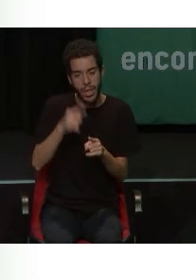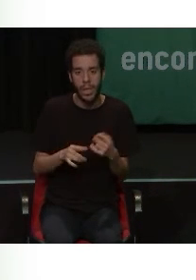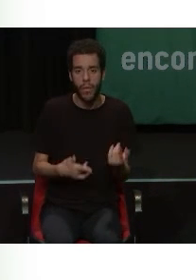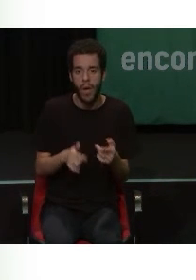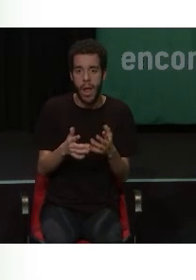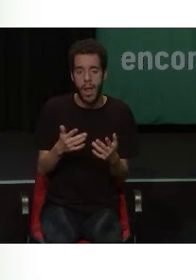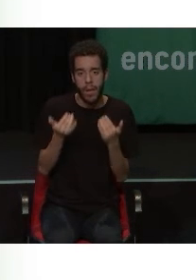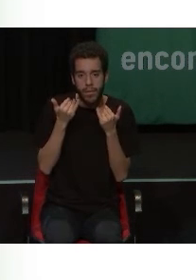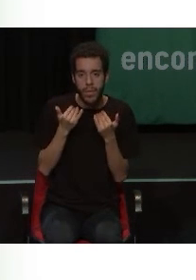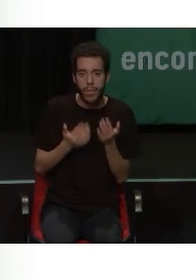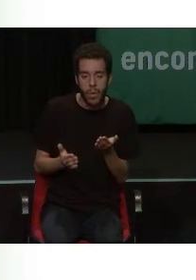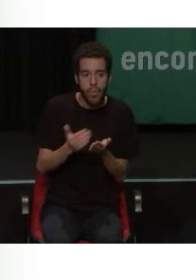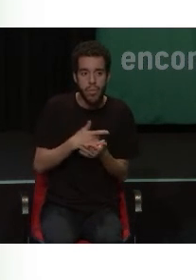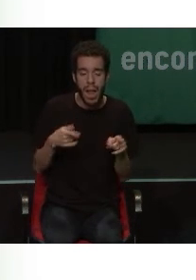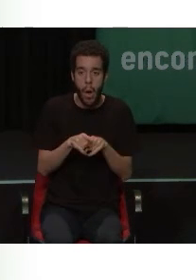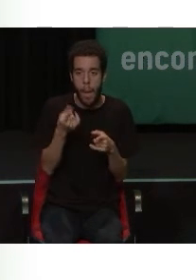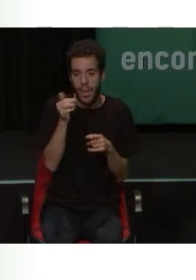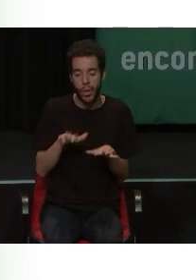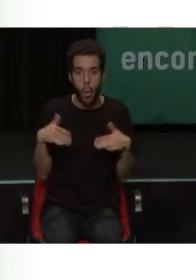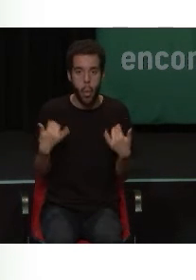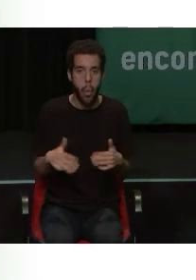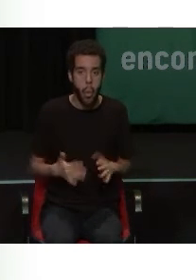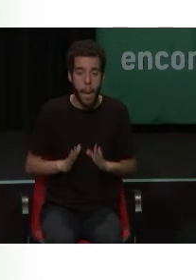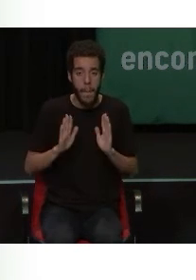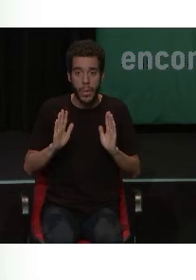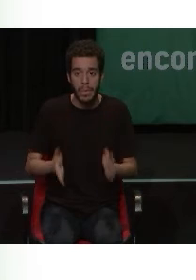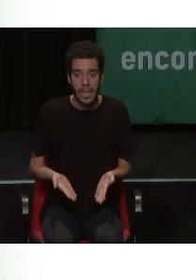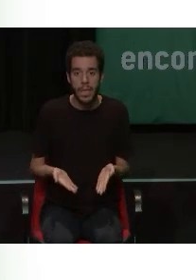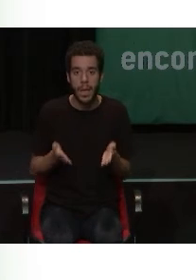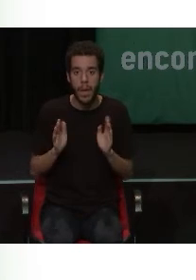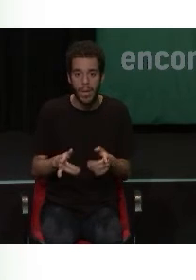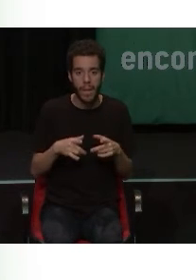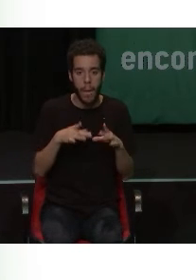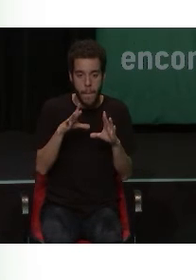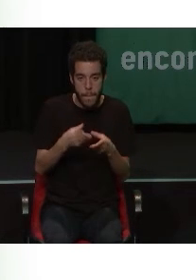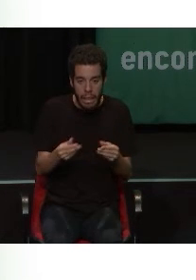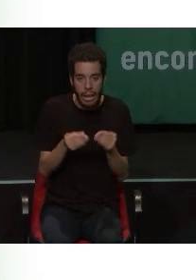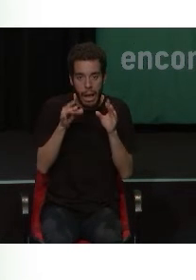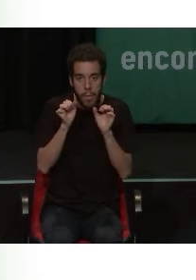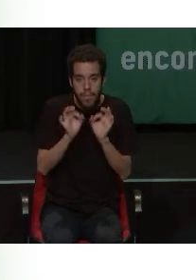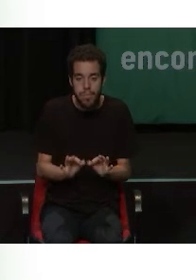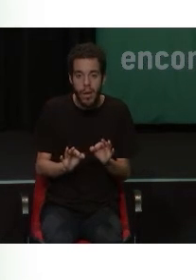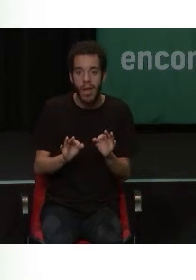market, since the technology necessary is extremely expensive, because it includes